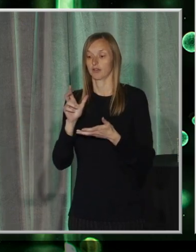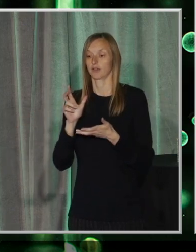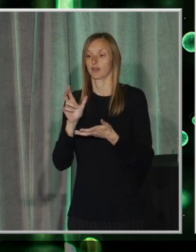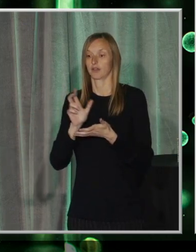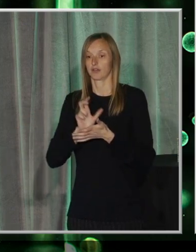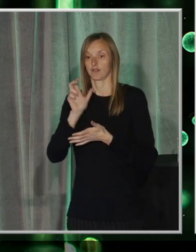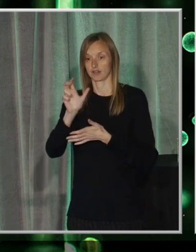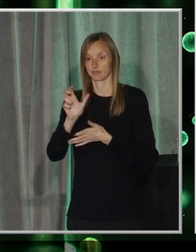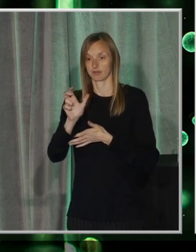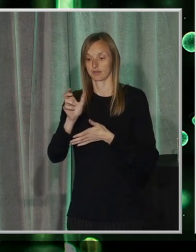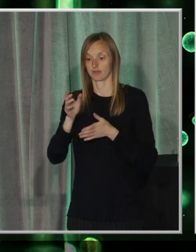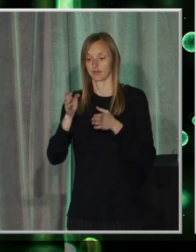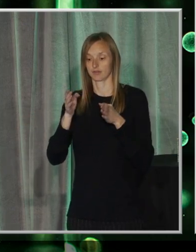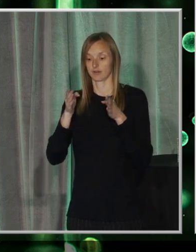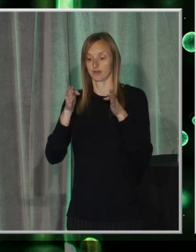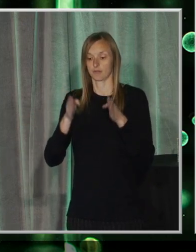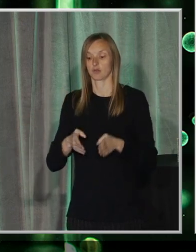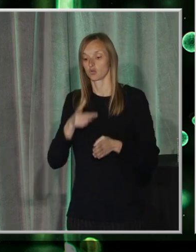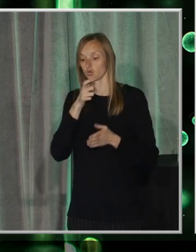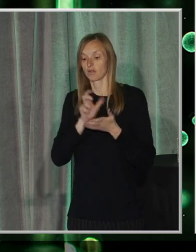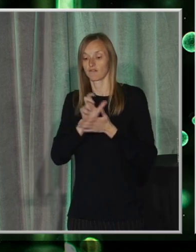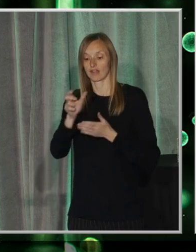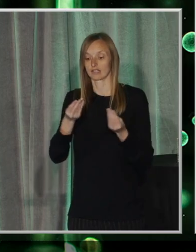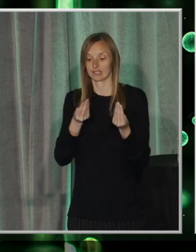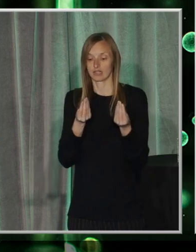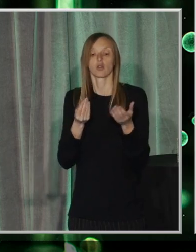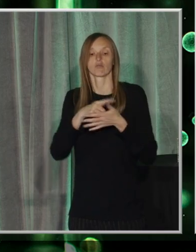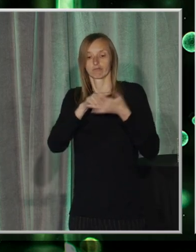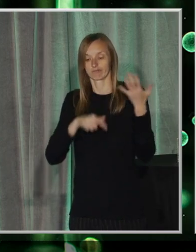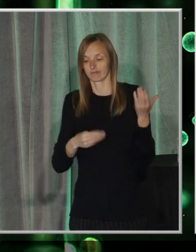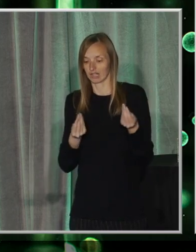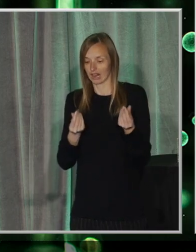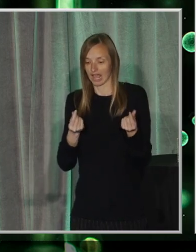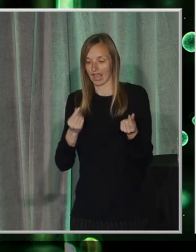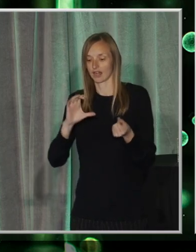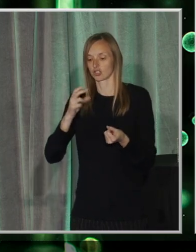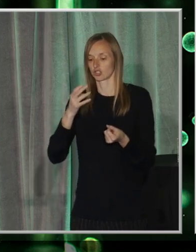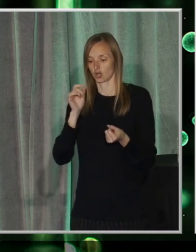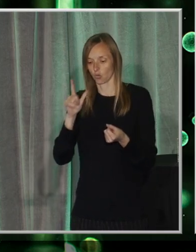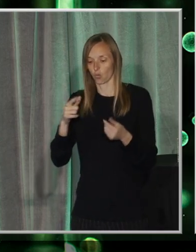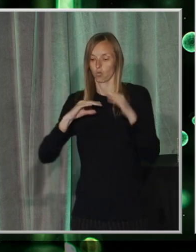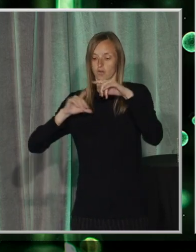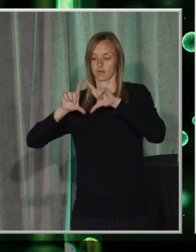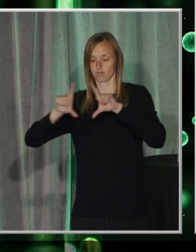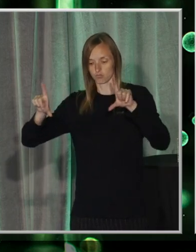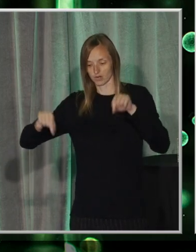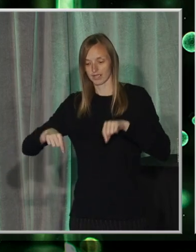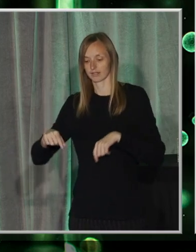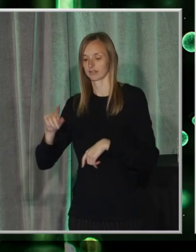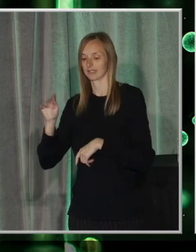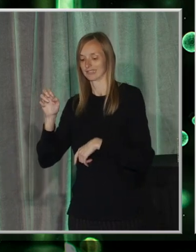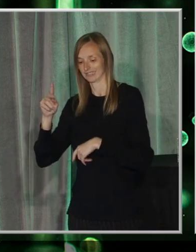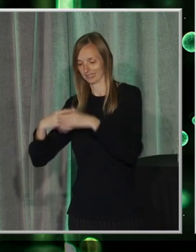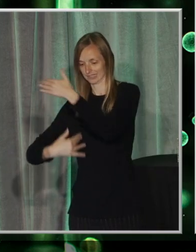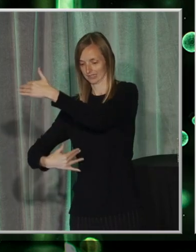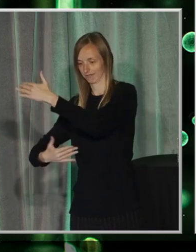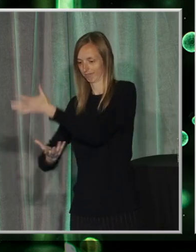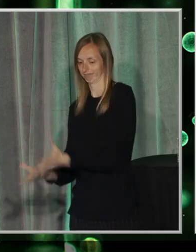The first one we'll be investing is land, charcoal, bricks, tanks, and timber. So as our revenue,